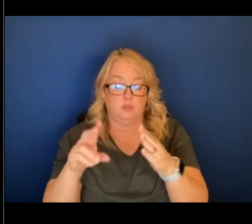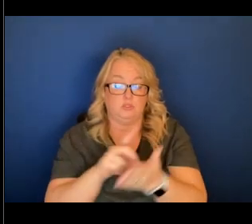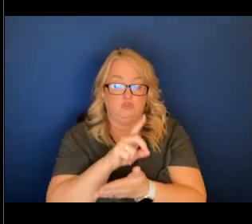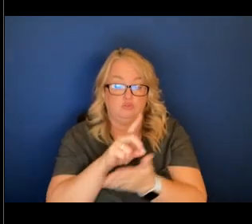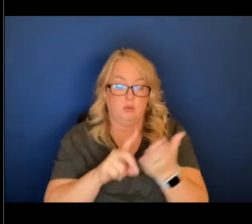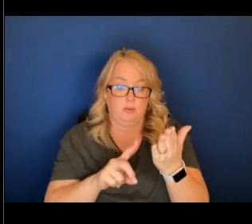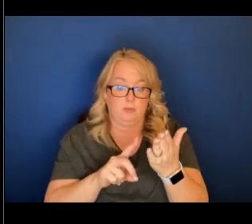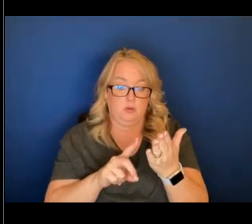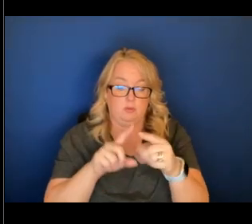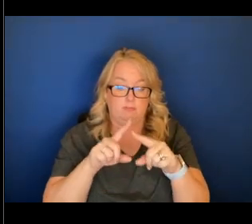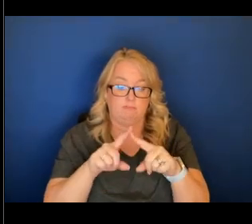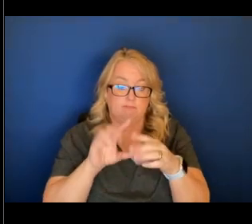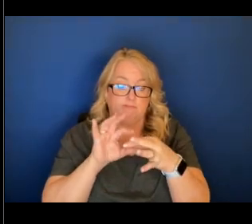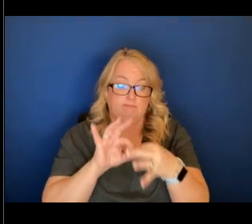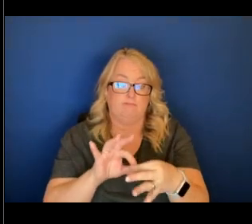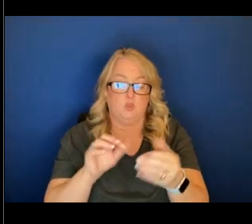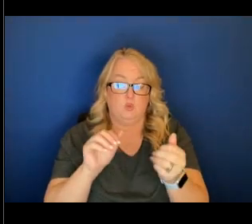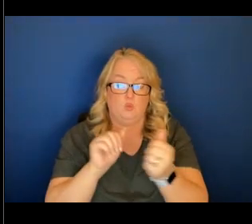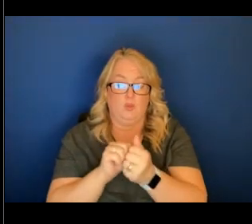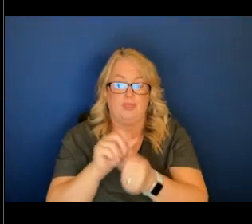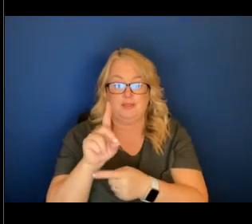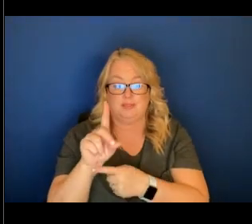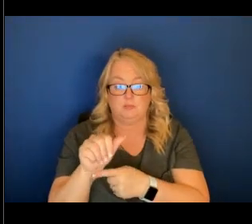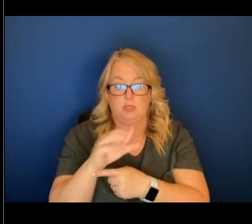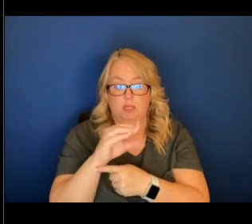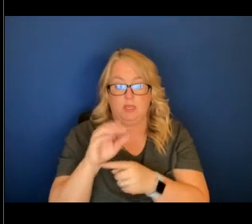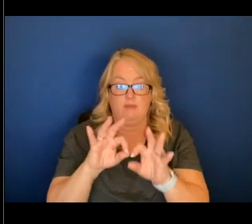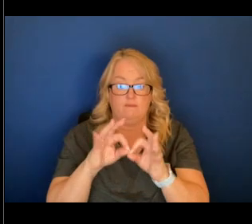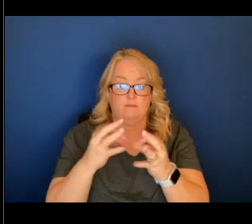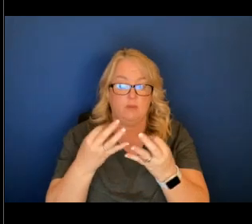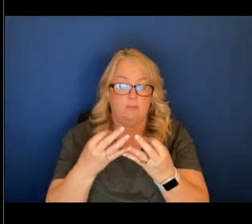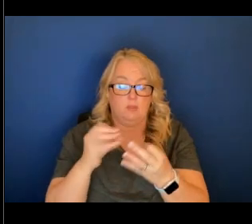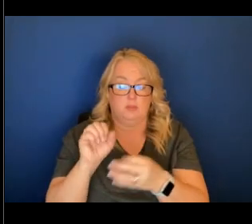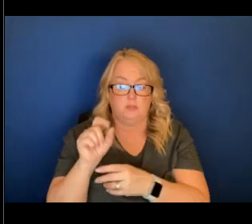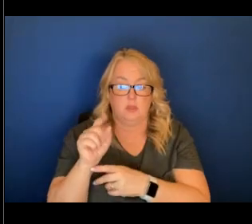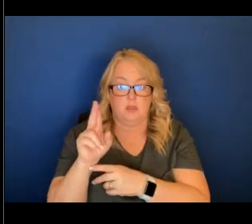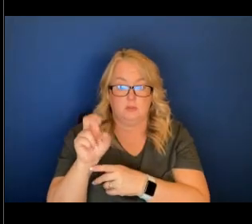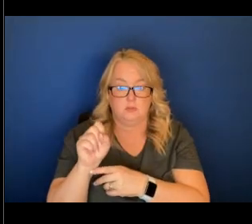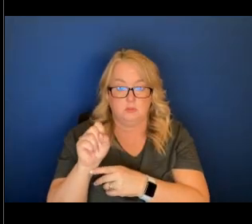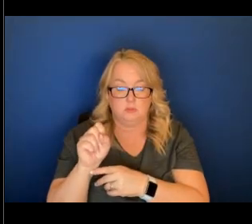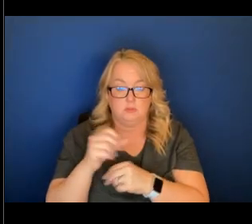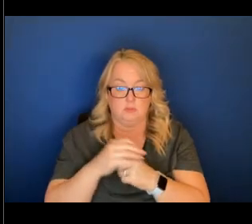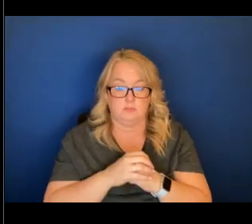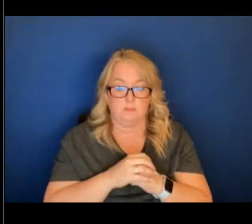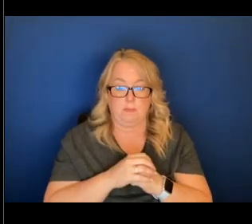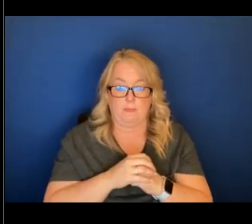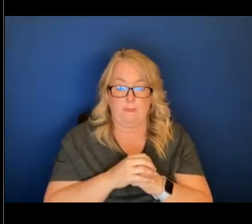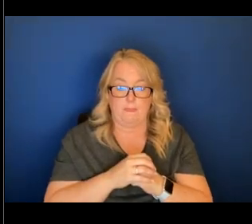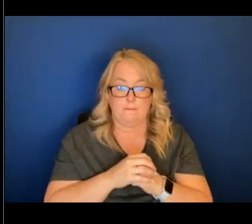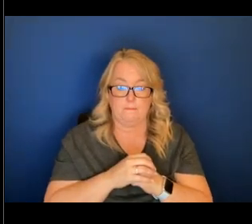housing discrimination practices based on disability and familial status.